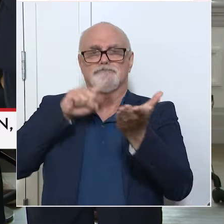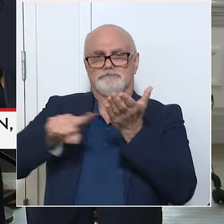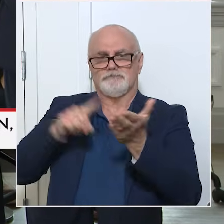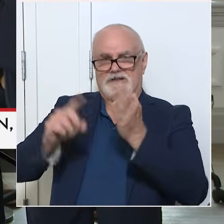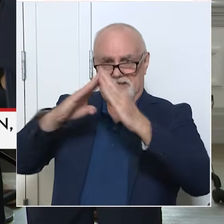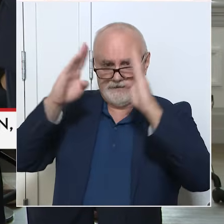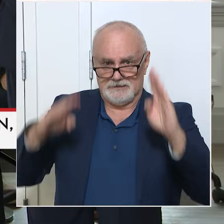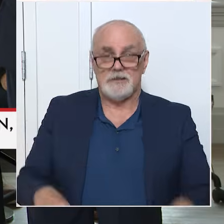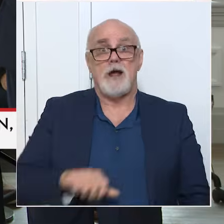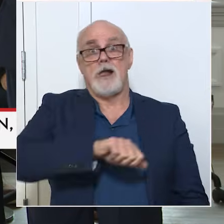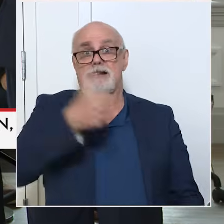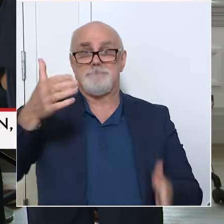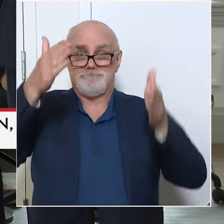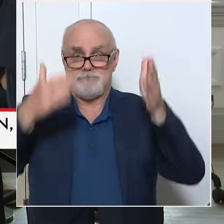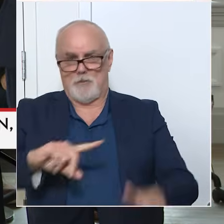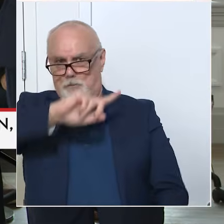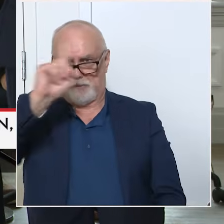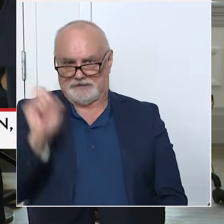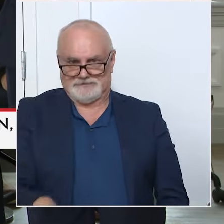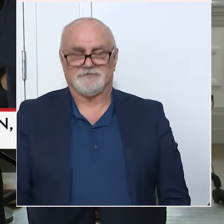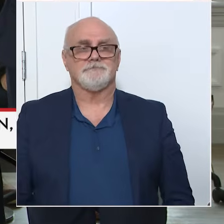not uninterested ones.